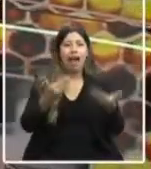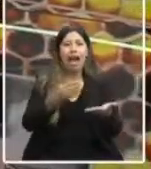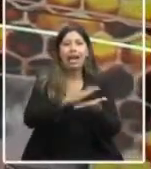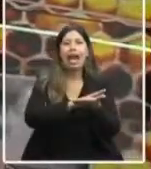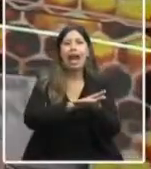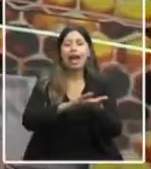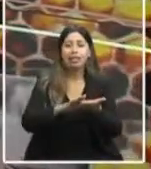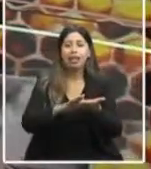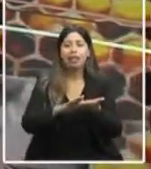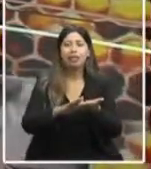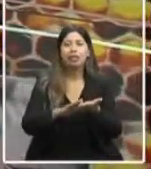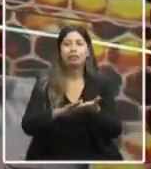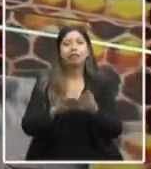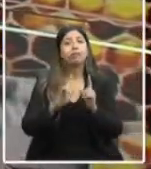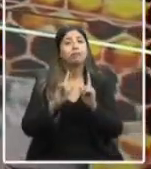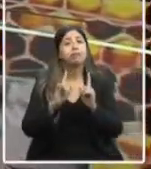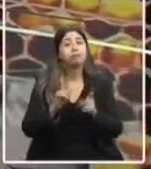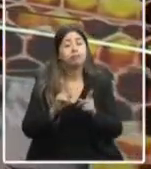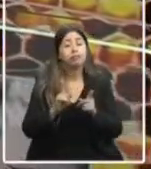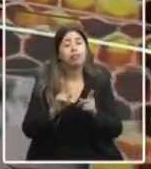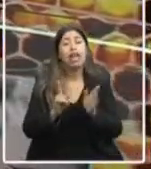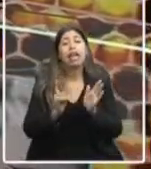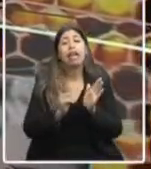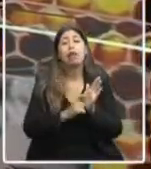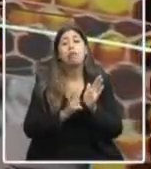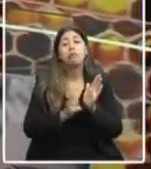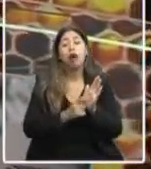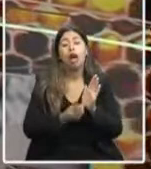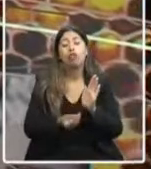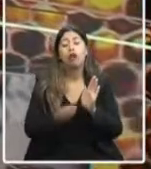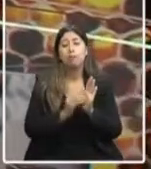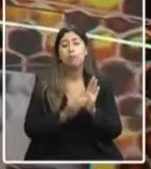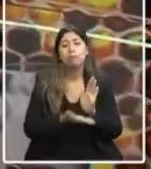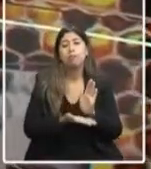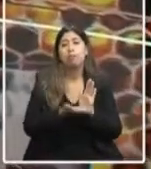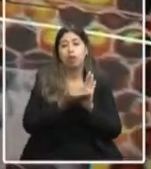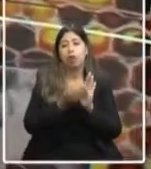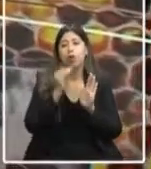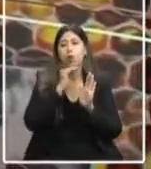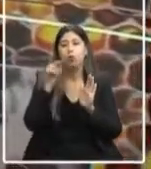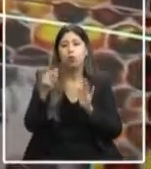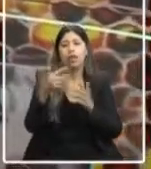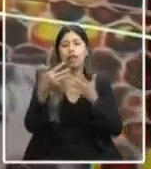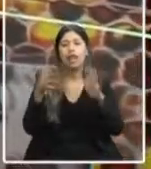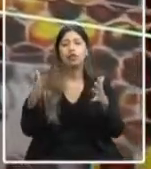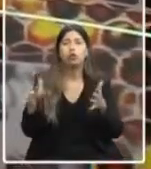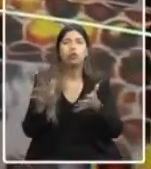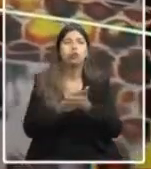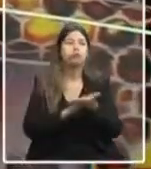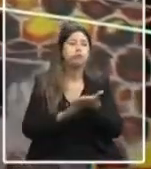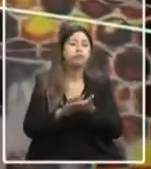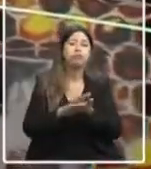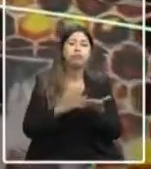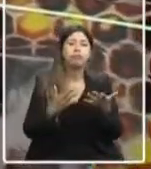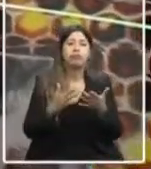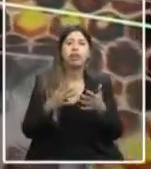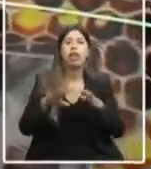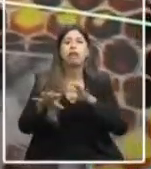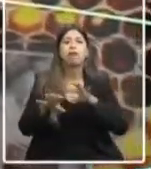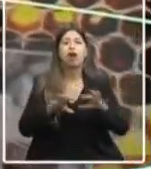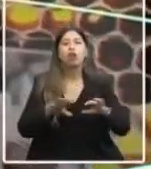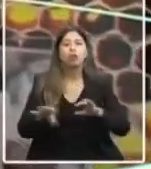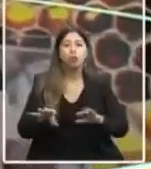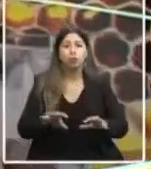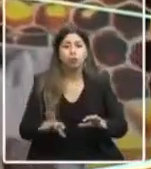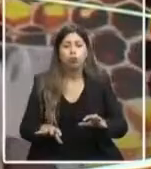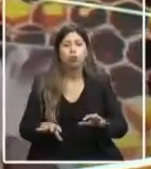that way, the direction in which projects are chosen will be more respectful for nature, taking into account the fact